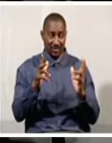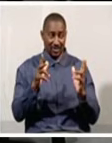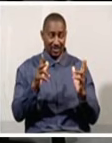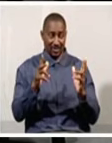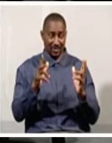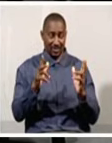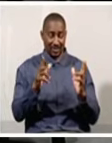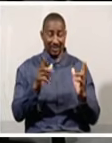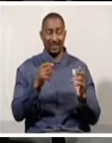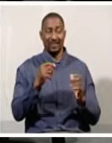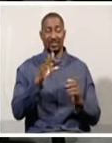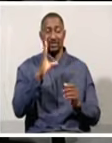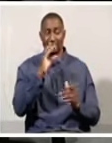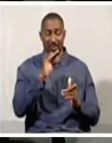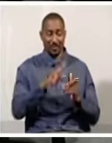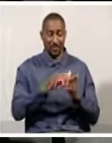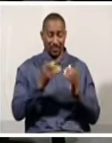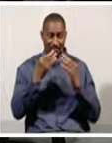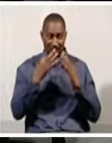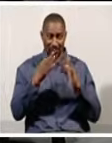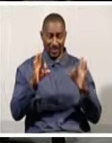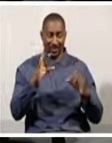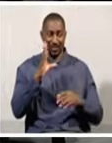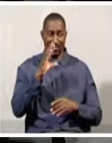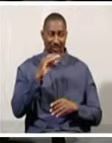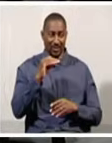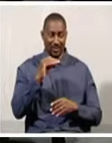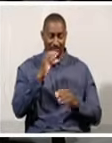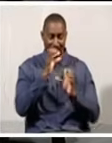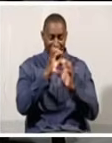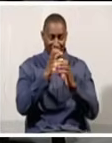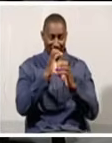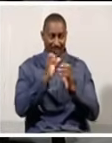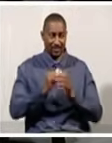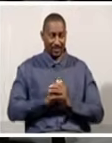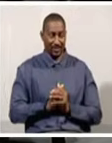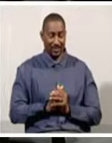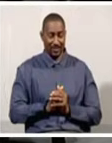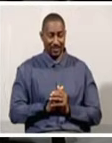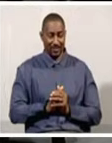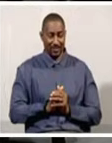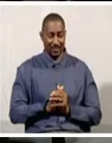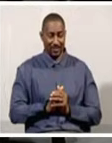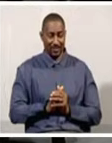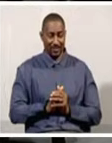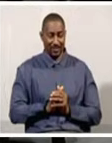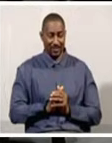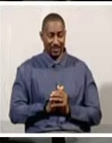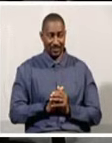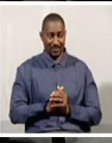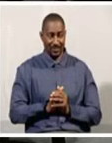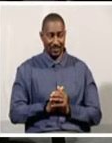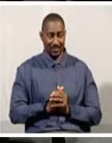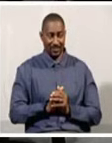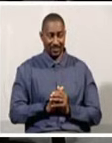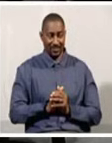speaks to free press, because not once at the NBC was the program censored, and not once from a governmental standpoint was